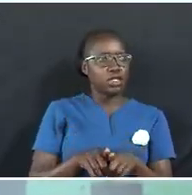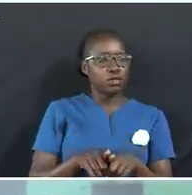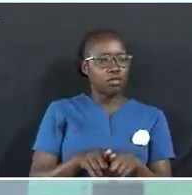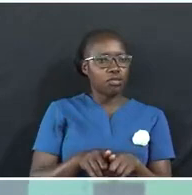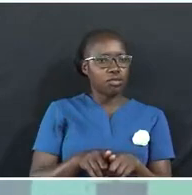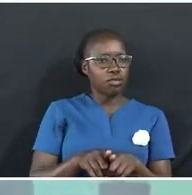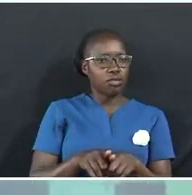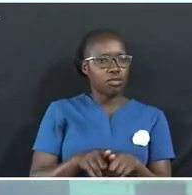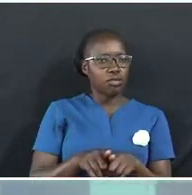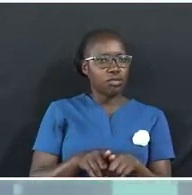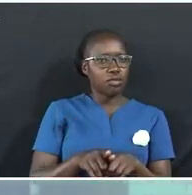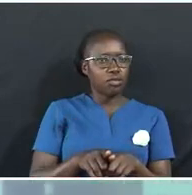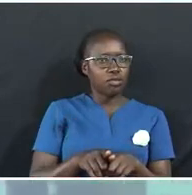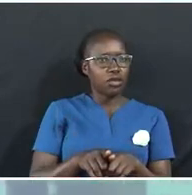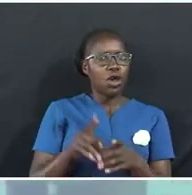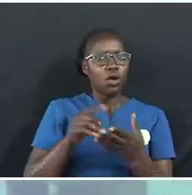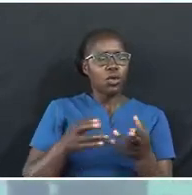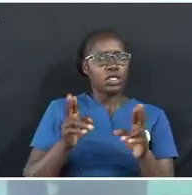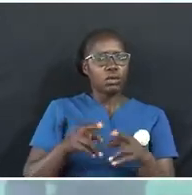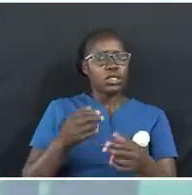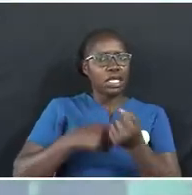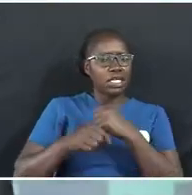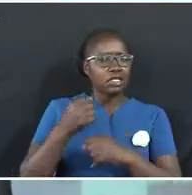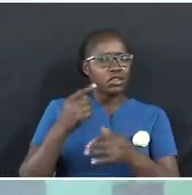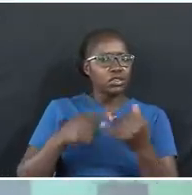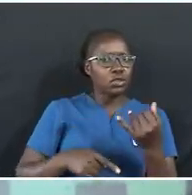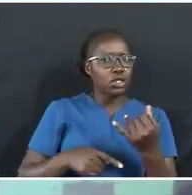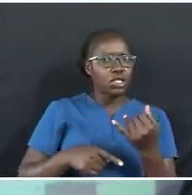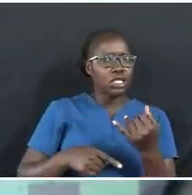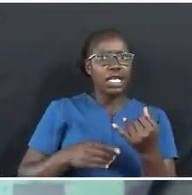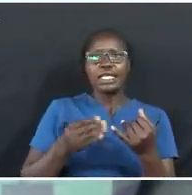was happening at that time? What activities?